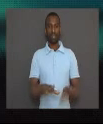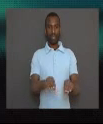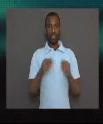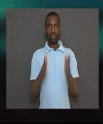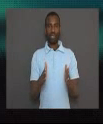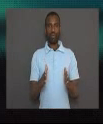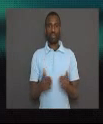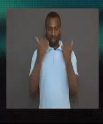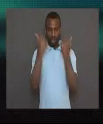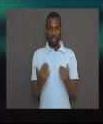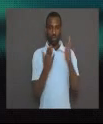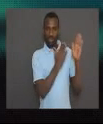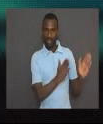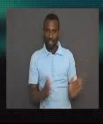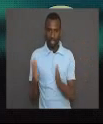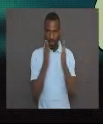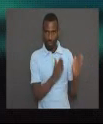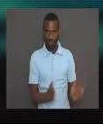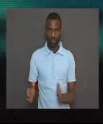Students, let's get ready.